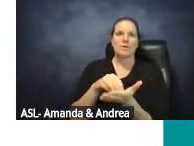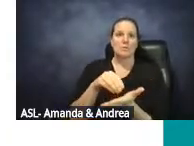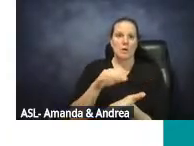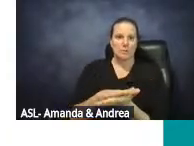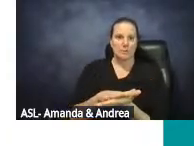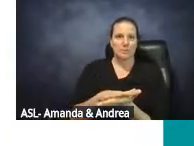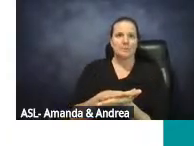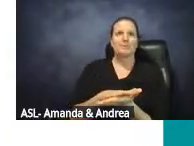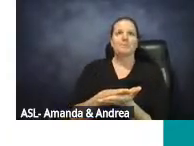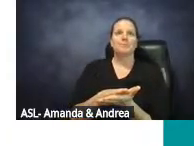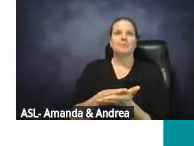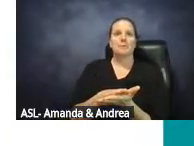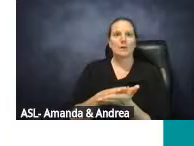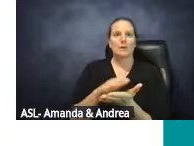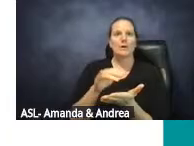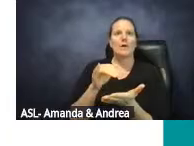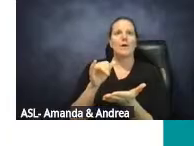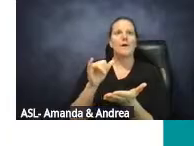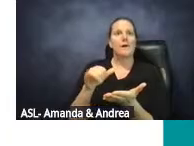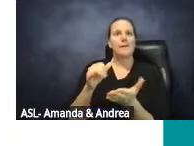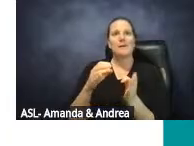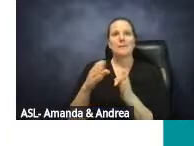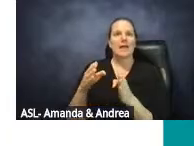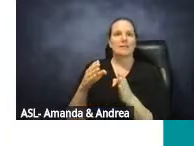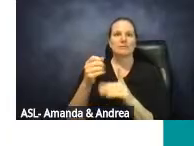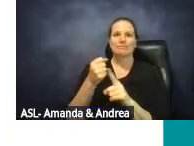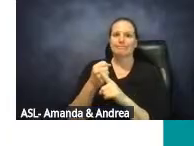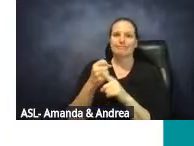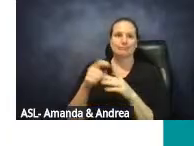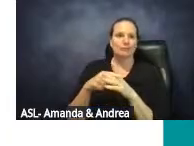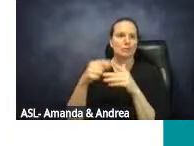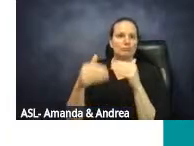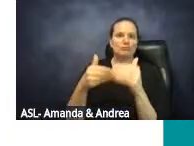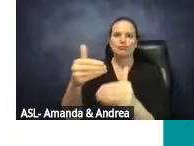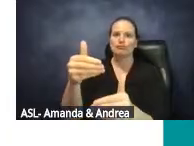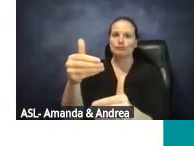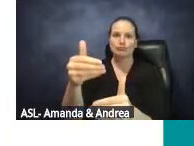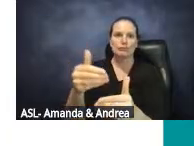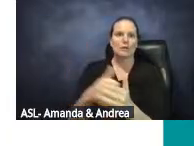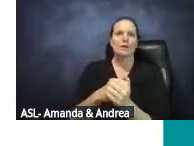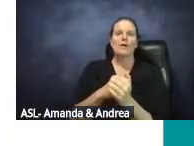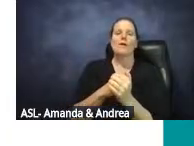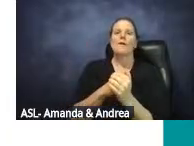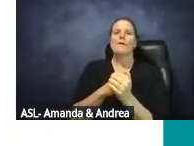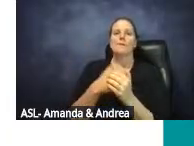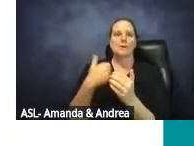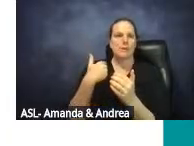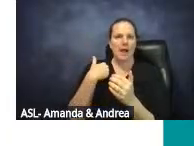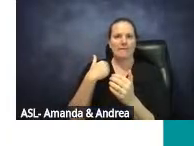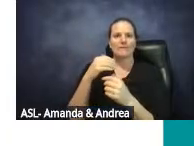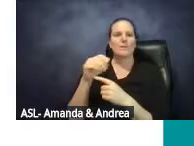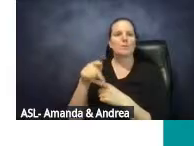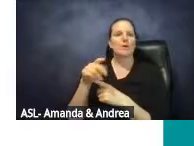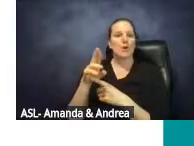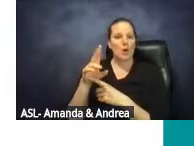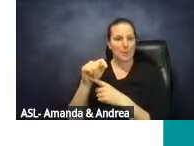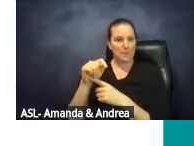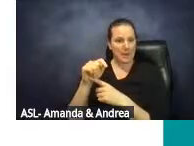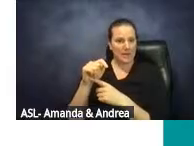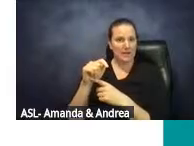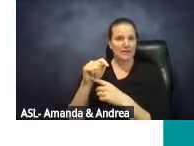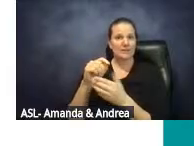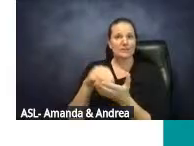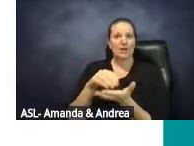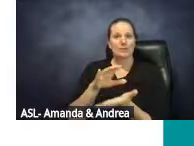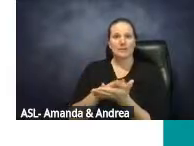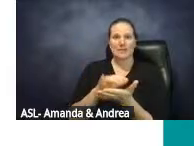decision, we plan to, hit the ground running, and we will have procurement documents that will be out